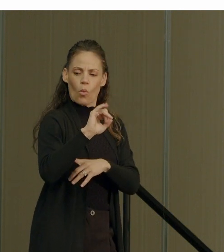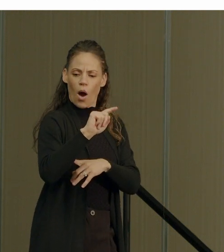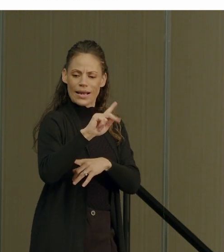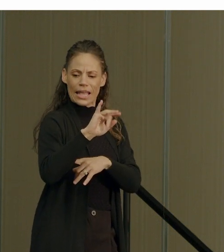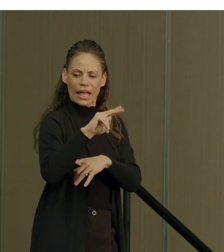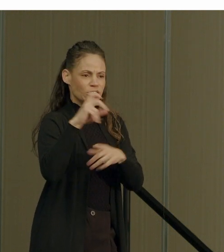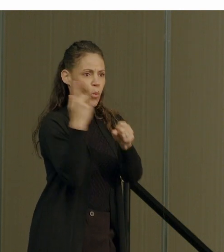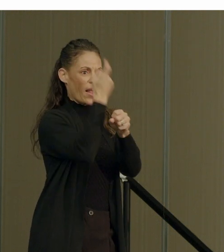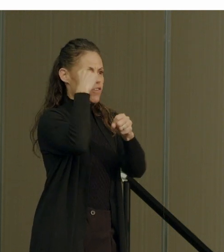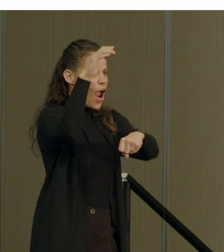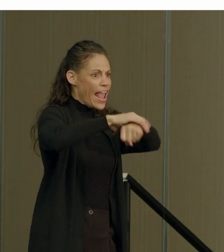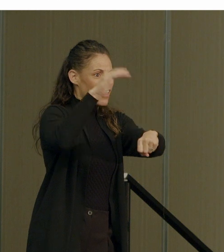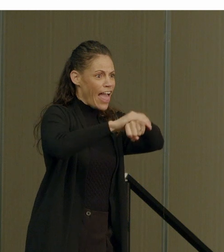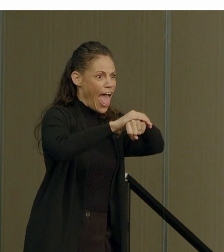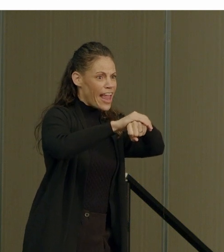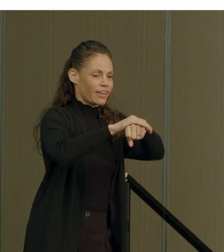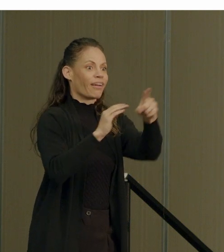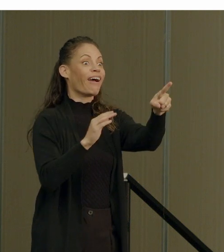England.